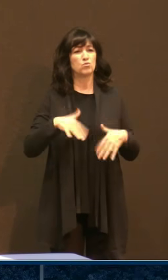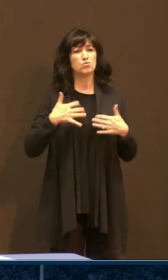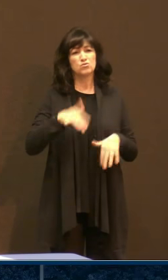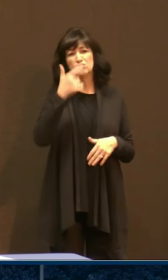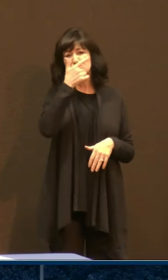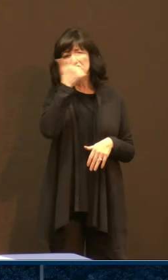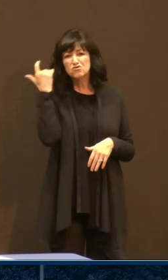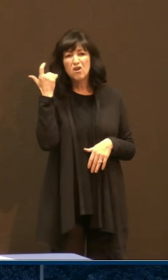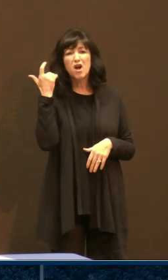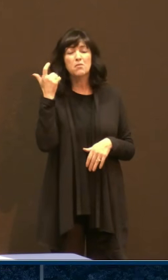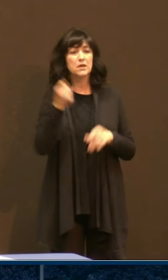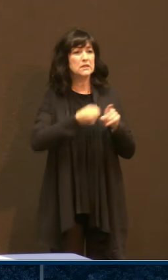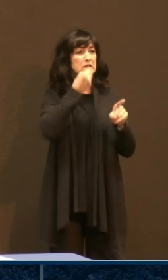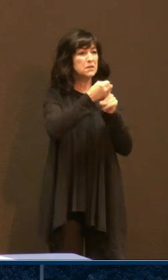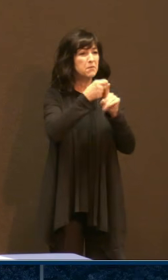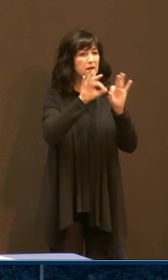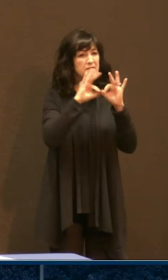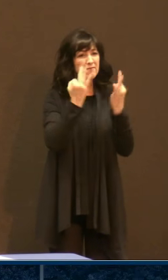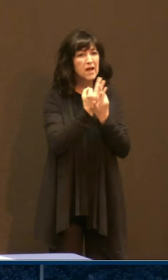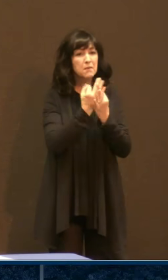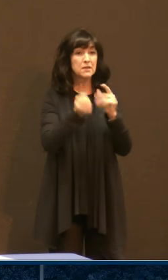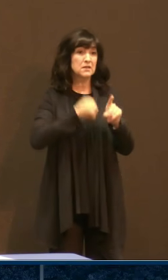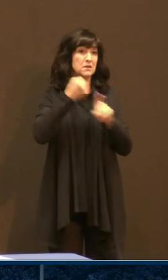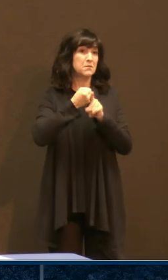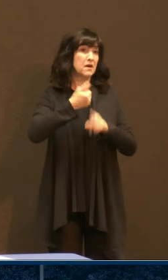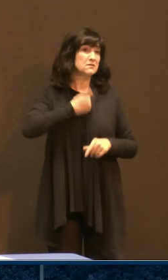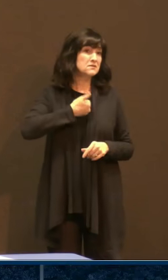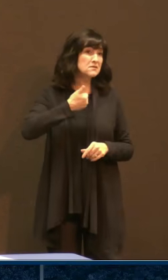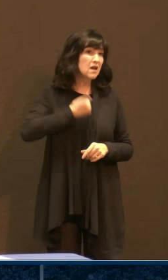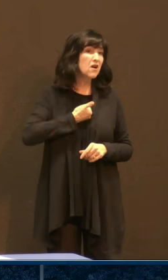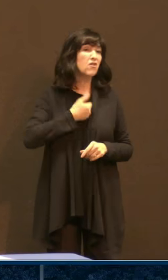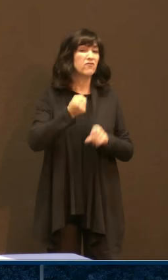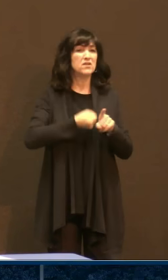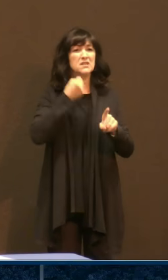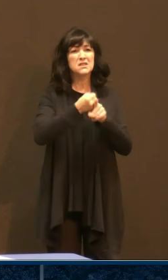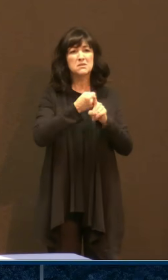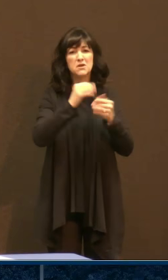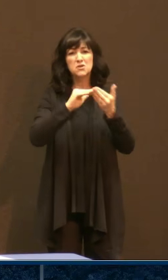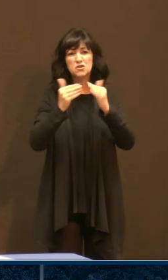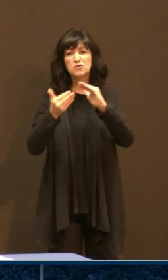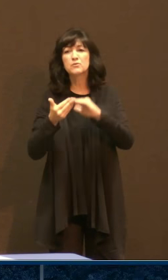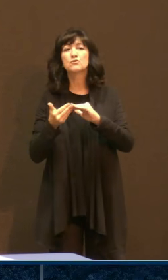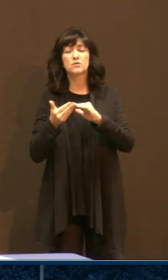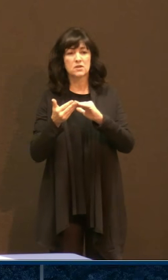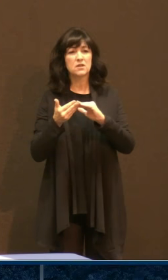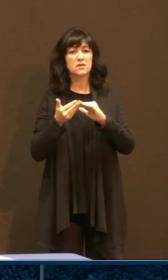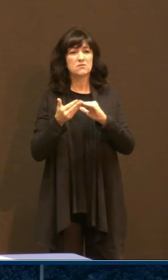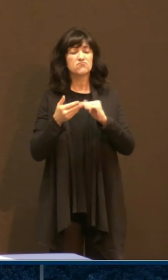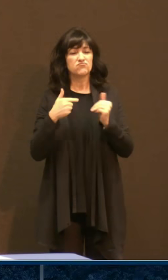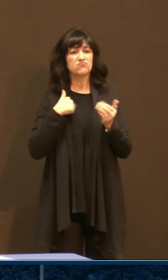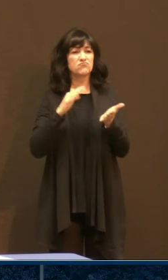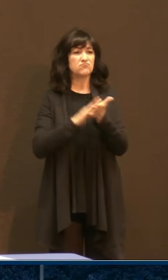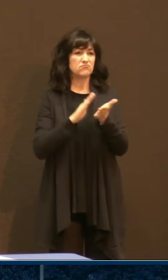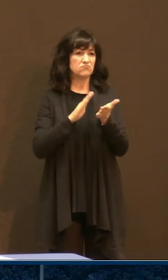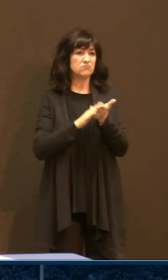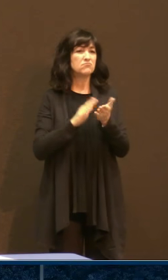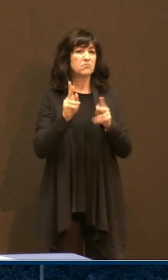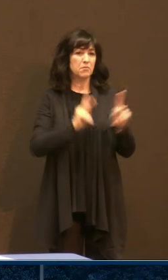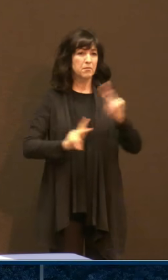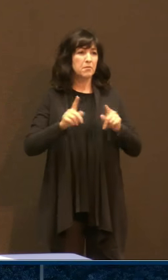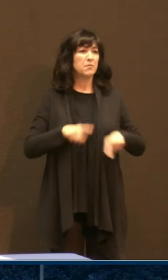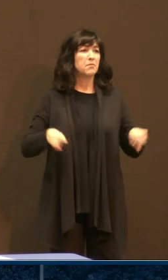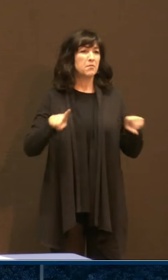know, now's the time for us to pull together as family, as neighbors. We are a